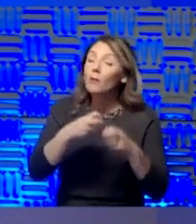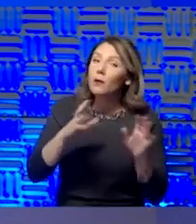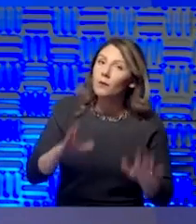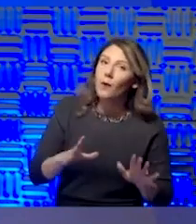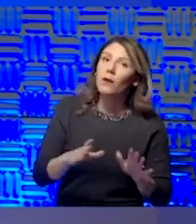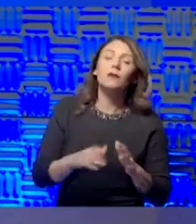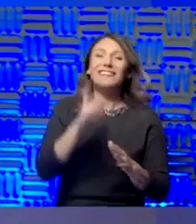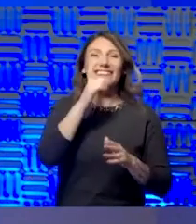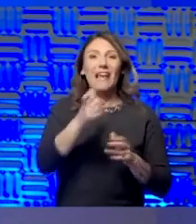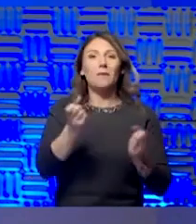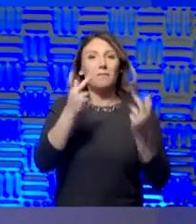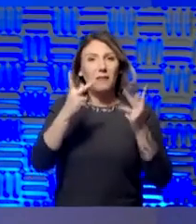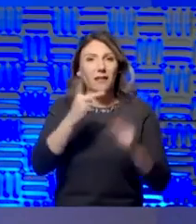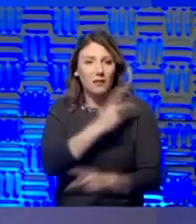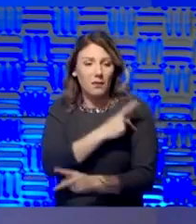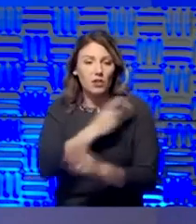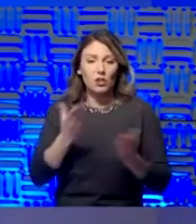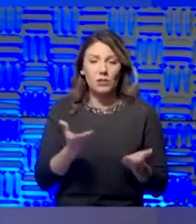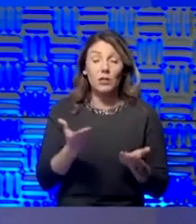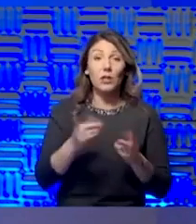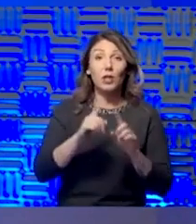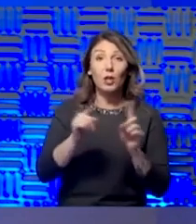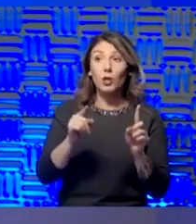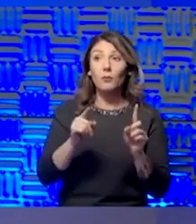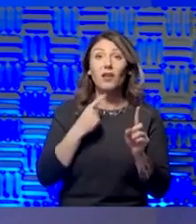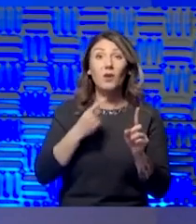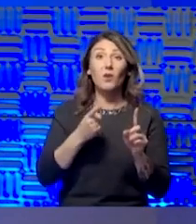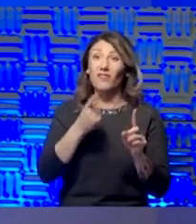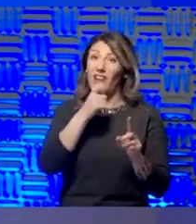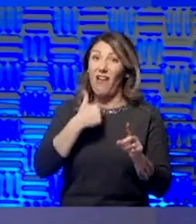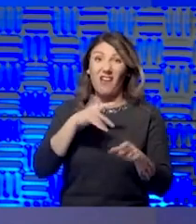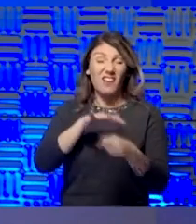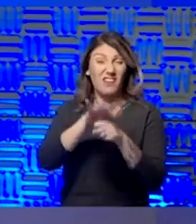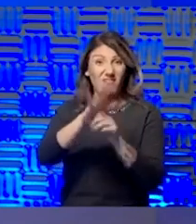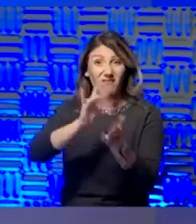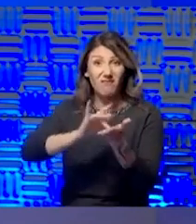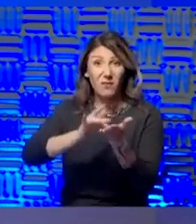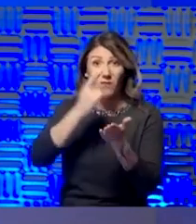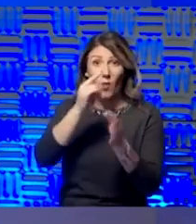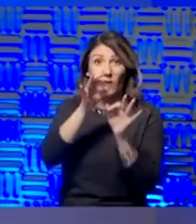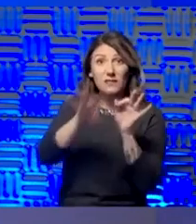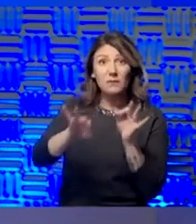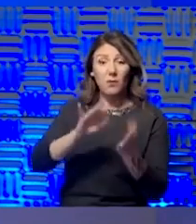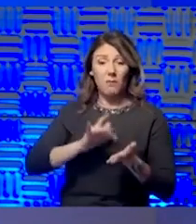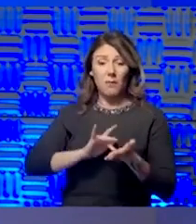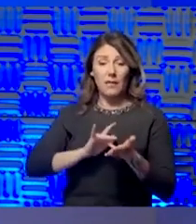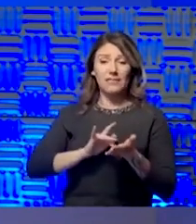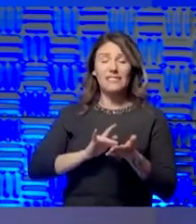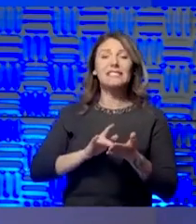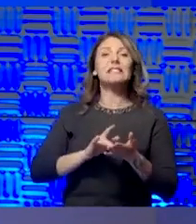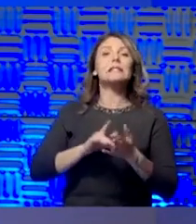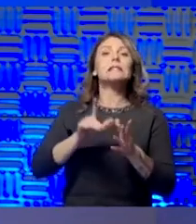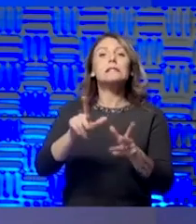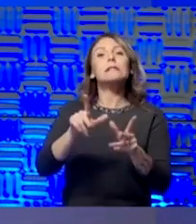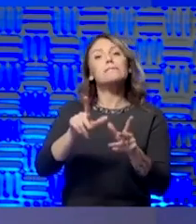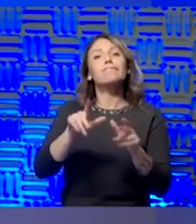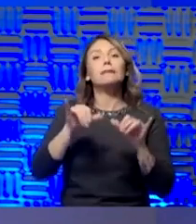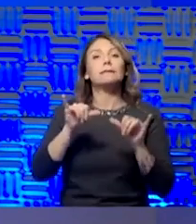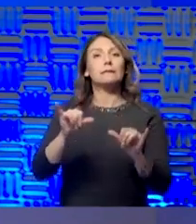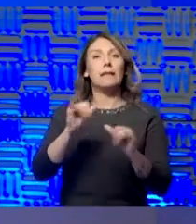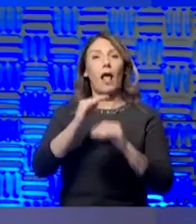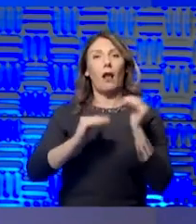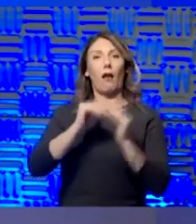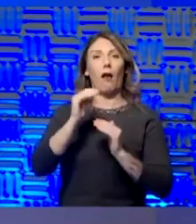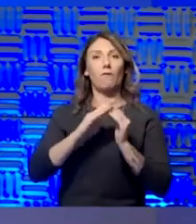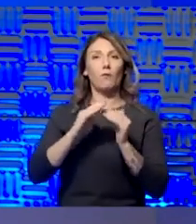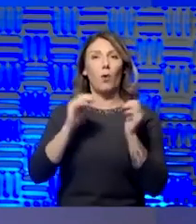haven't had that many patients here, we have been close to drug shortages for simple medications to keep you comfortable on the vent. And if you